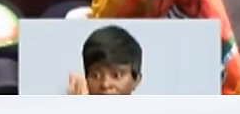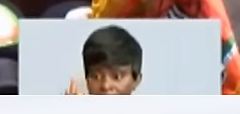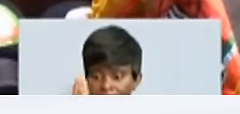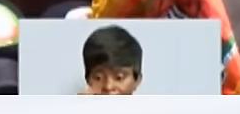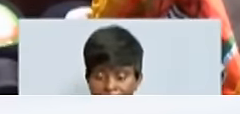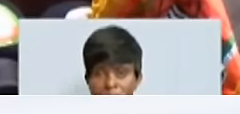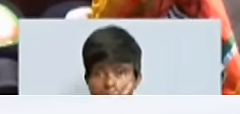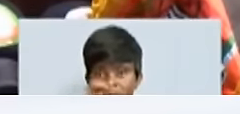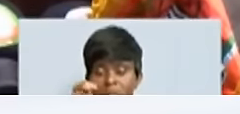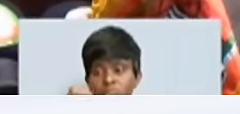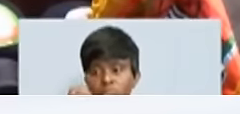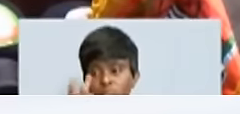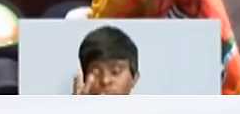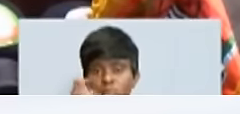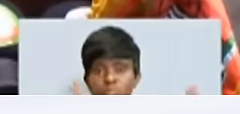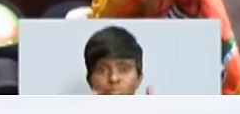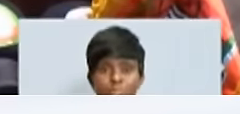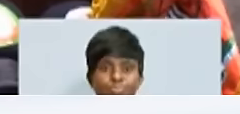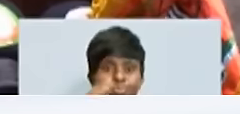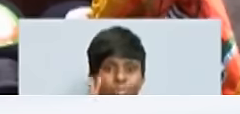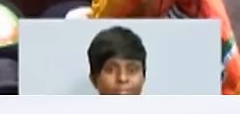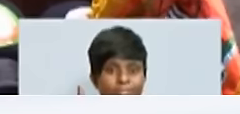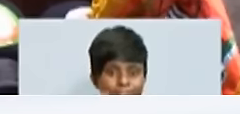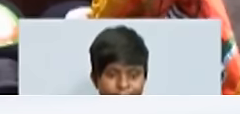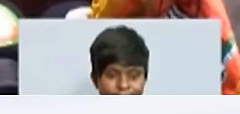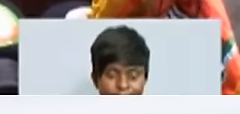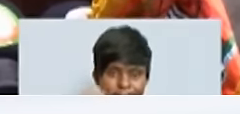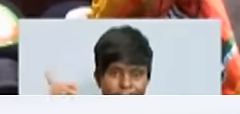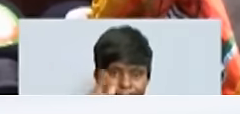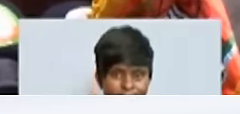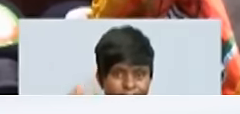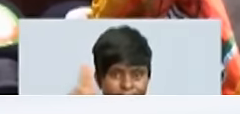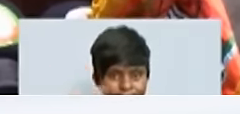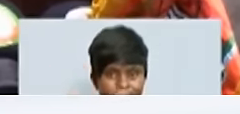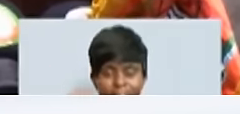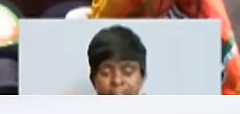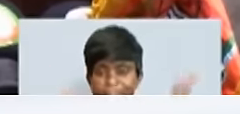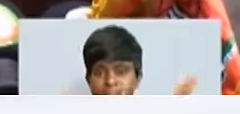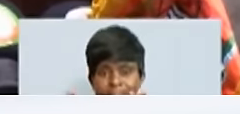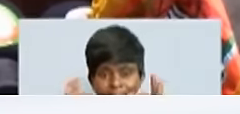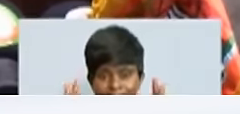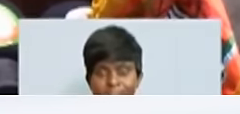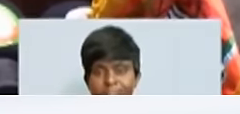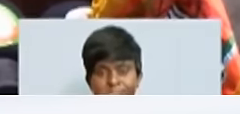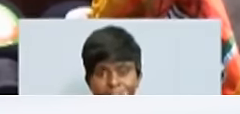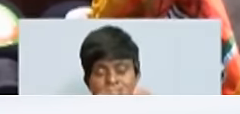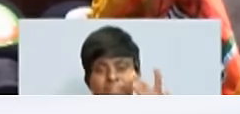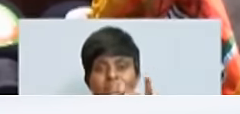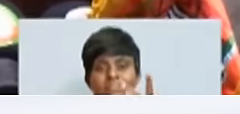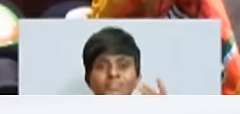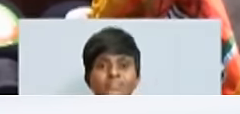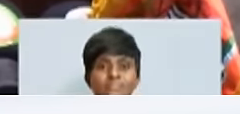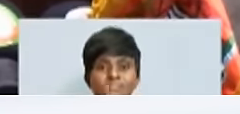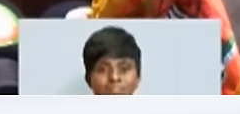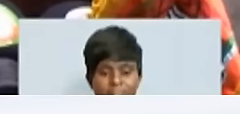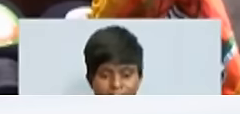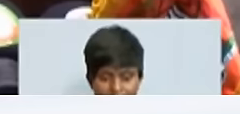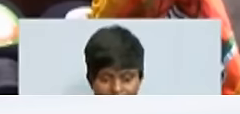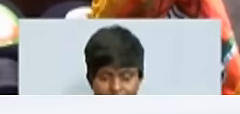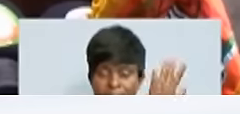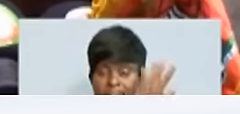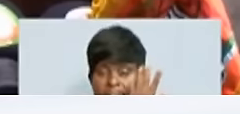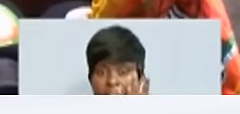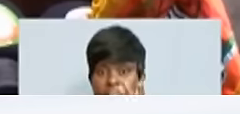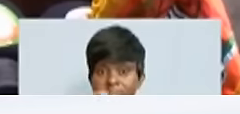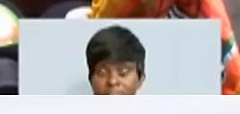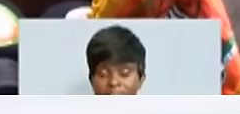147,412 small-scale farmers countrywide are using climate-smart agriculture technologies. We need to accelerate the